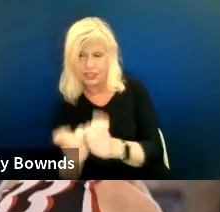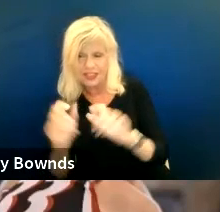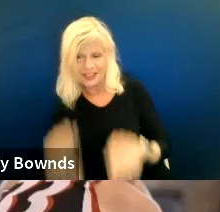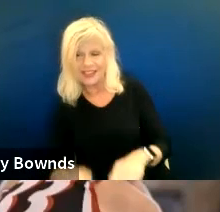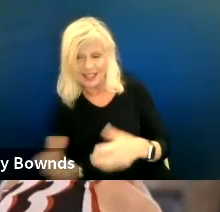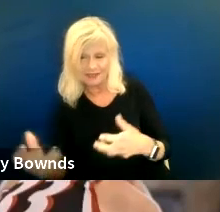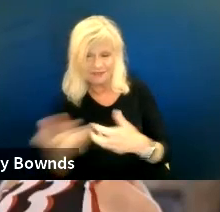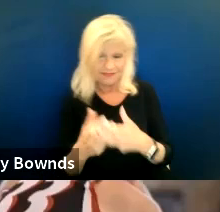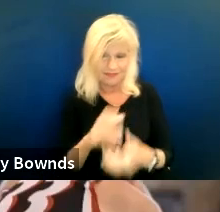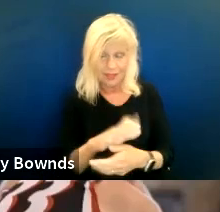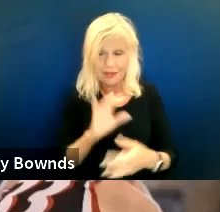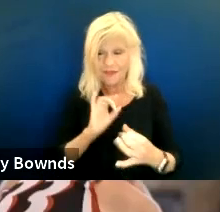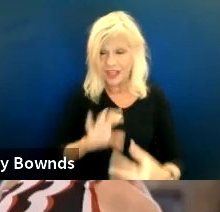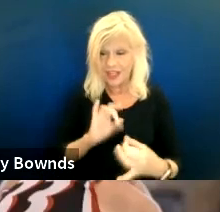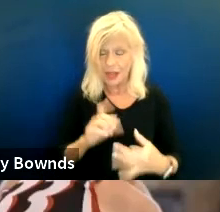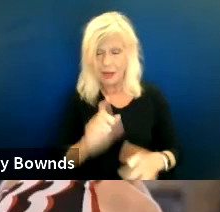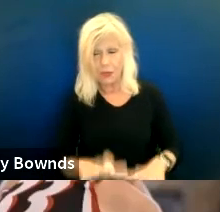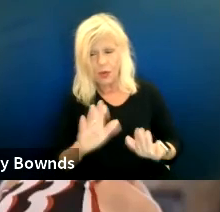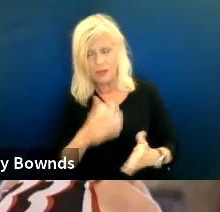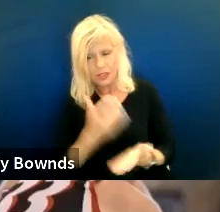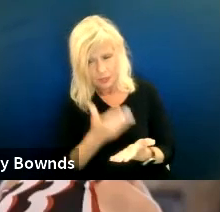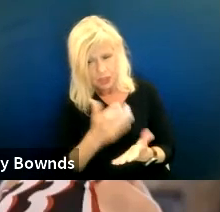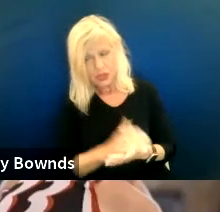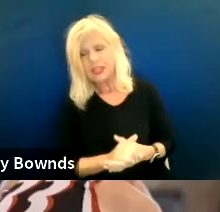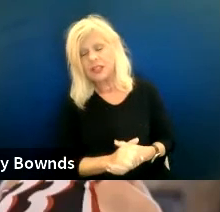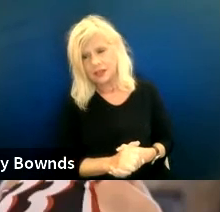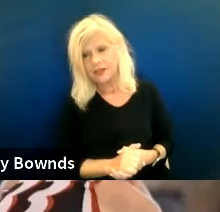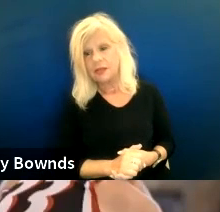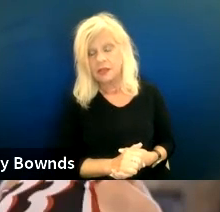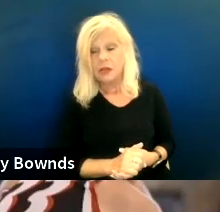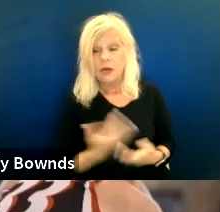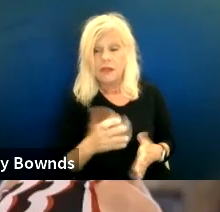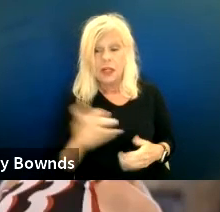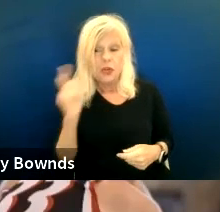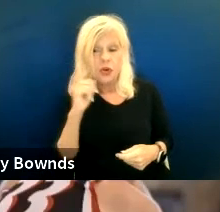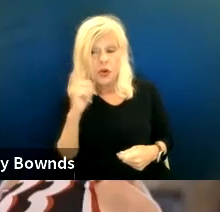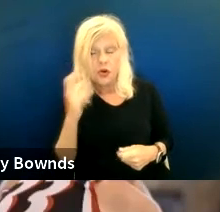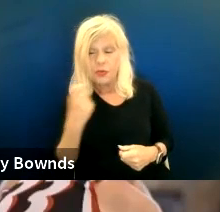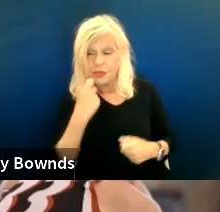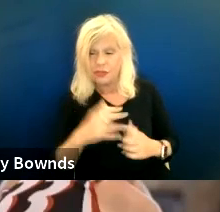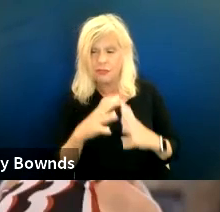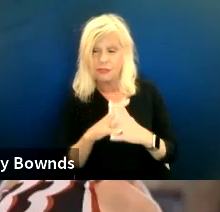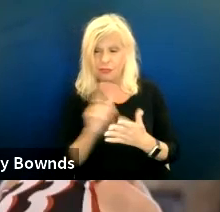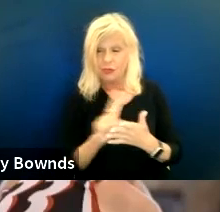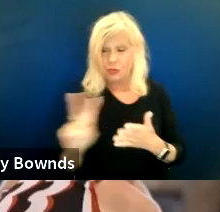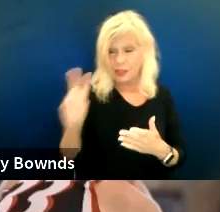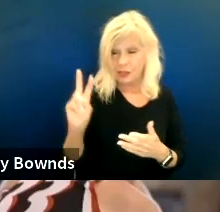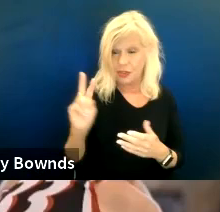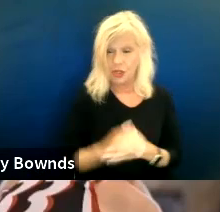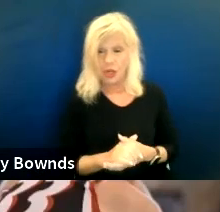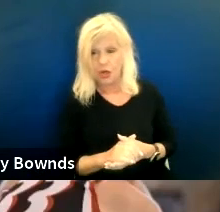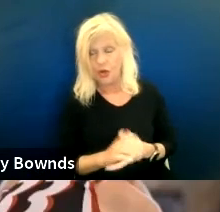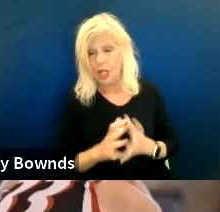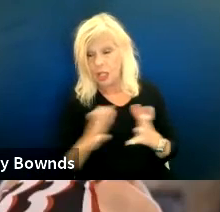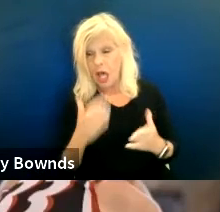I think it is, again, just a wonderful demonstration. So as you've heard, we just launched 2 weeks ago. We have heard lots